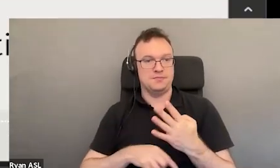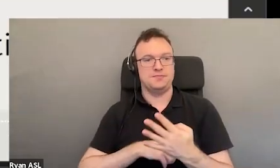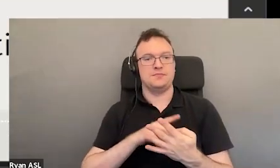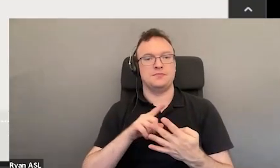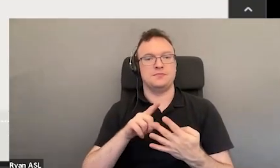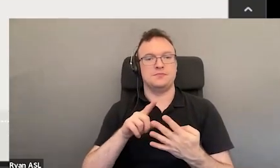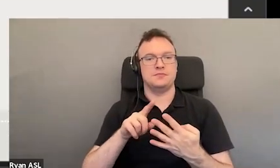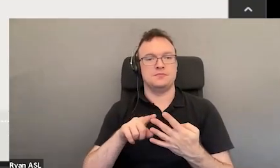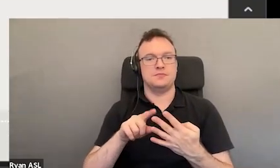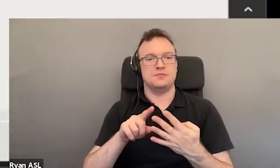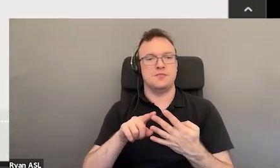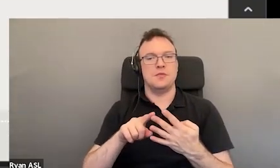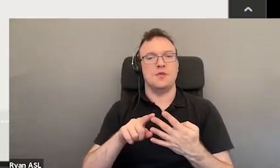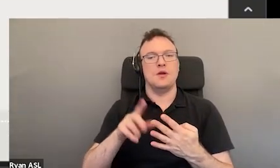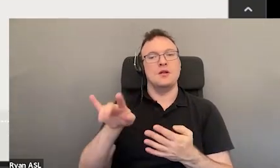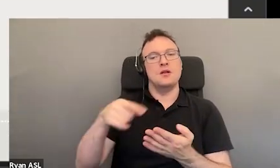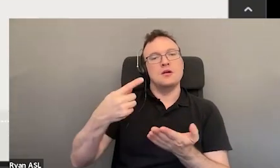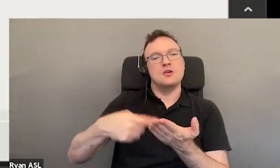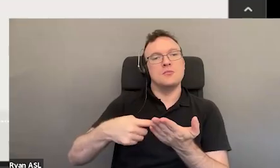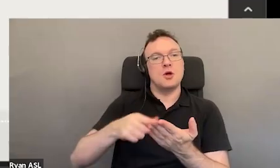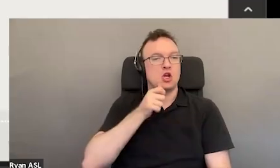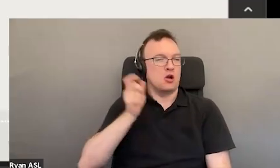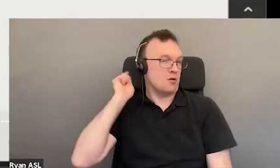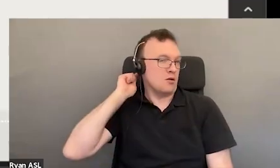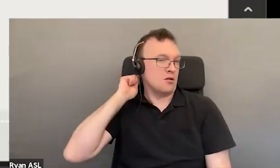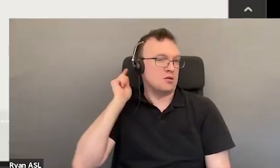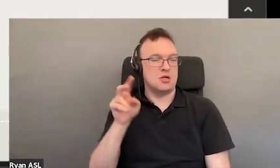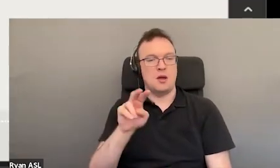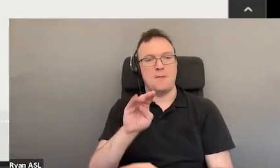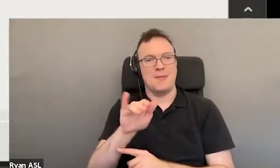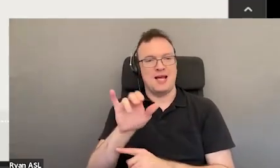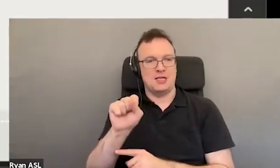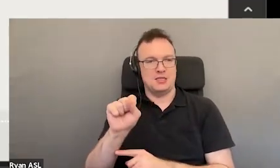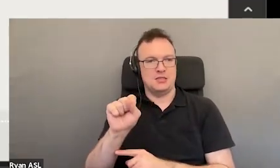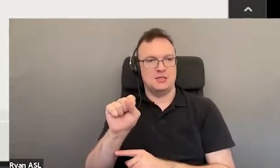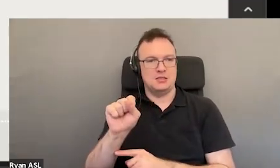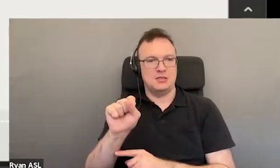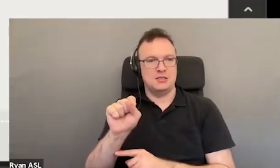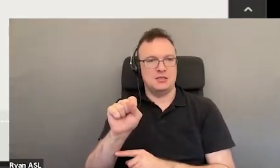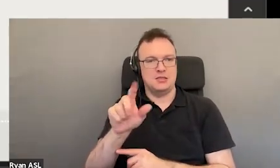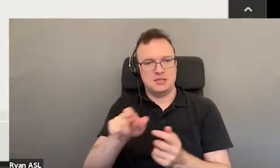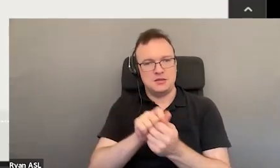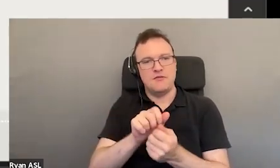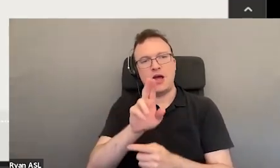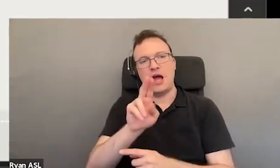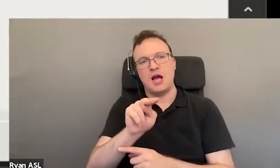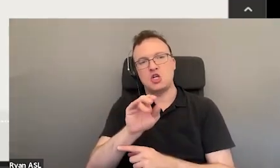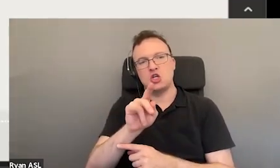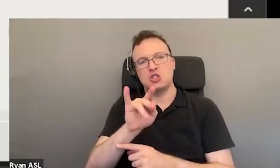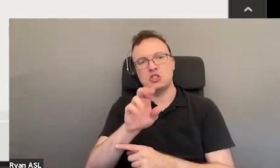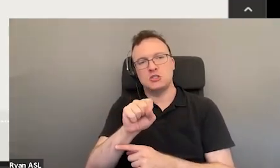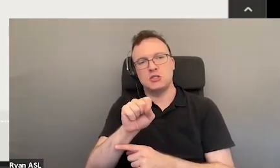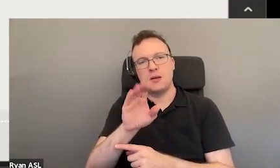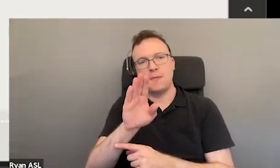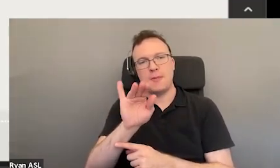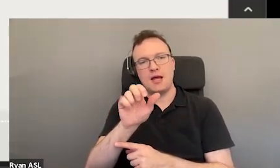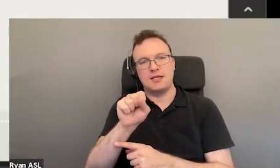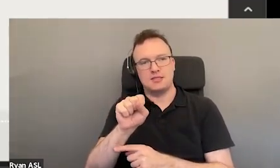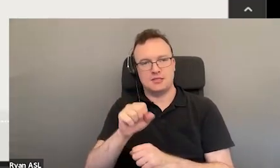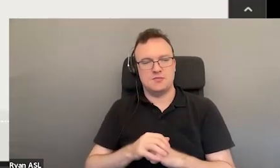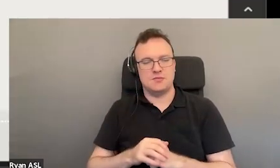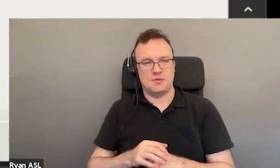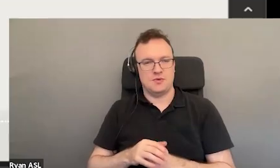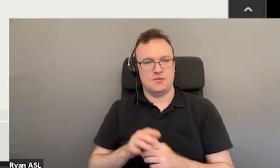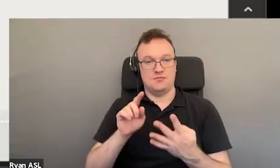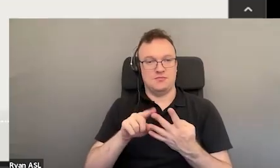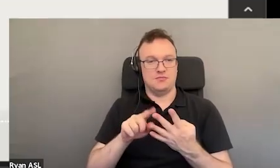slide, let's talk briefly about unconscious bias. And not just bias, but specifically unconscious bias. We know that unconscious